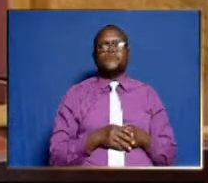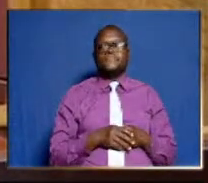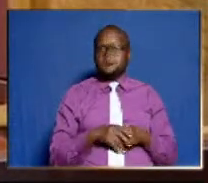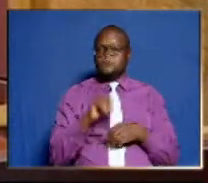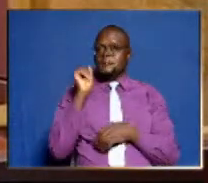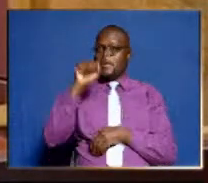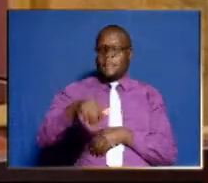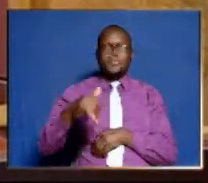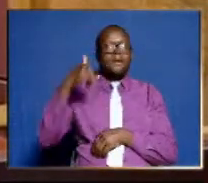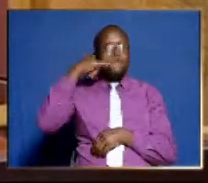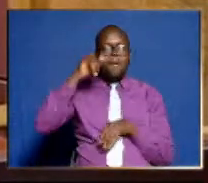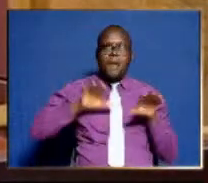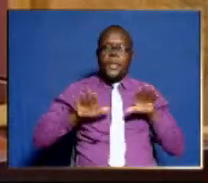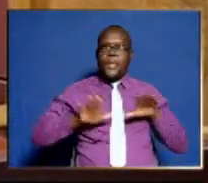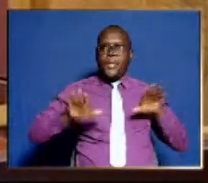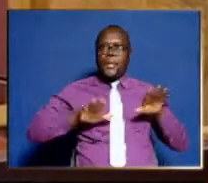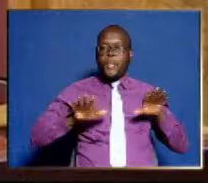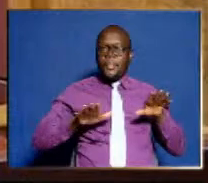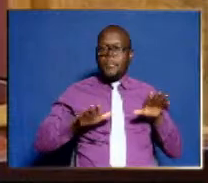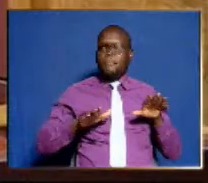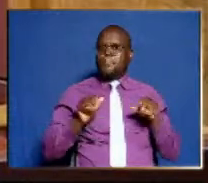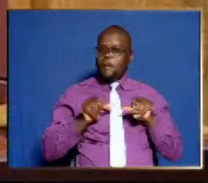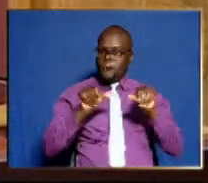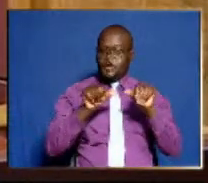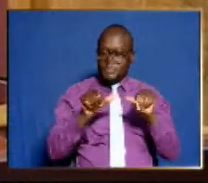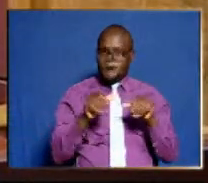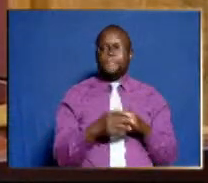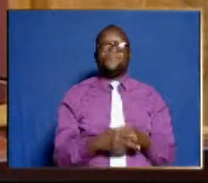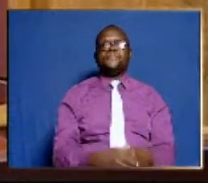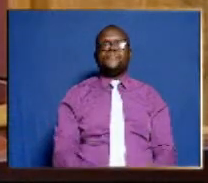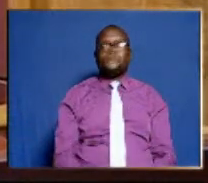Yeah. So then you can proceed. Give him the mic.